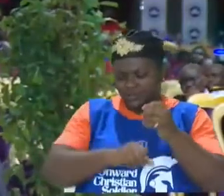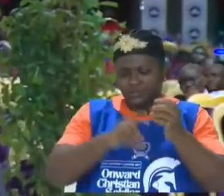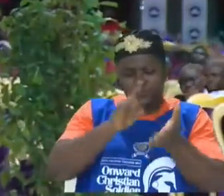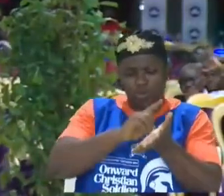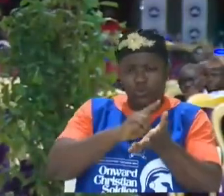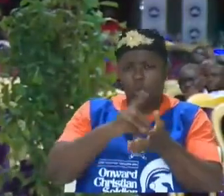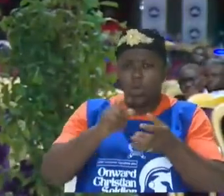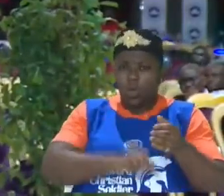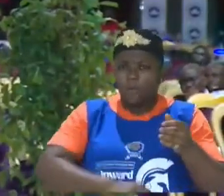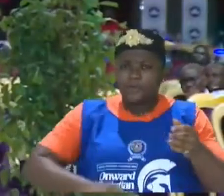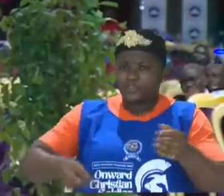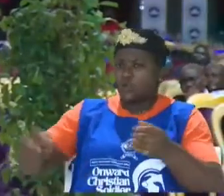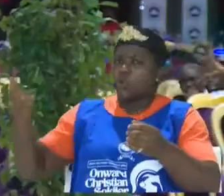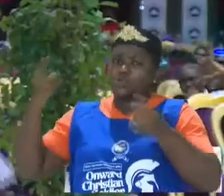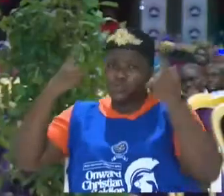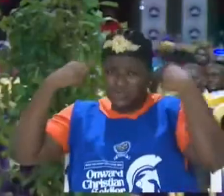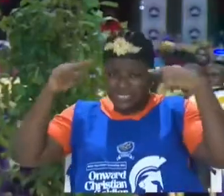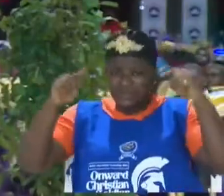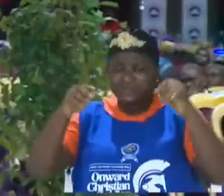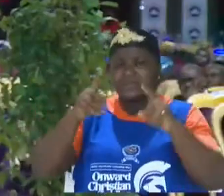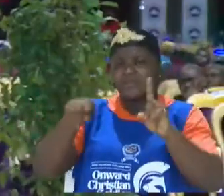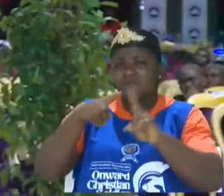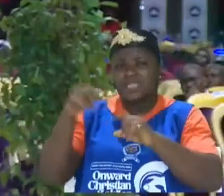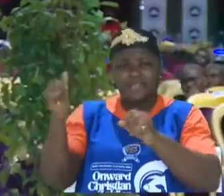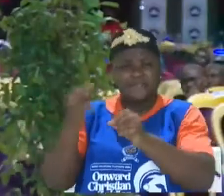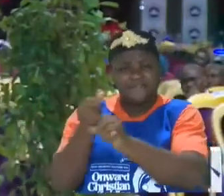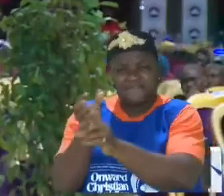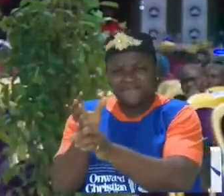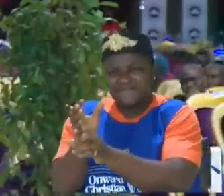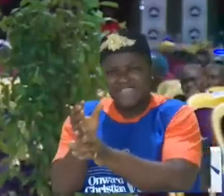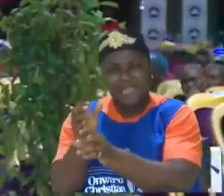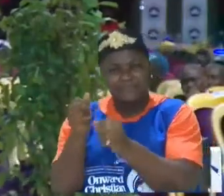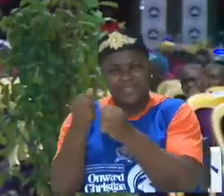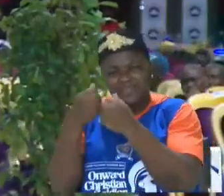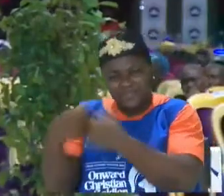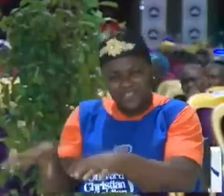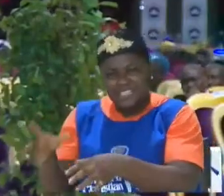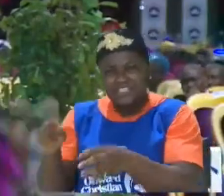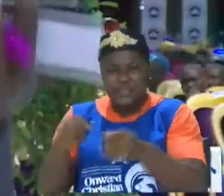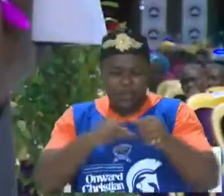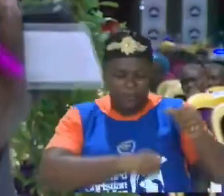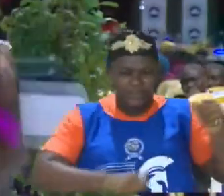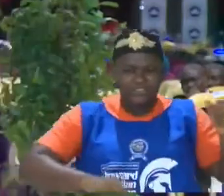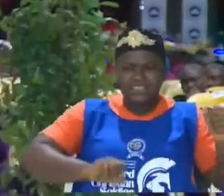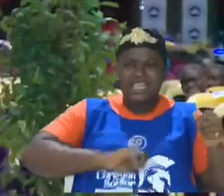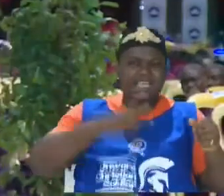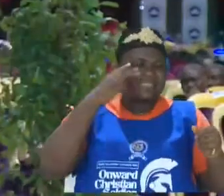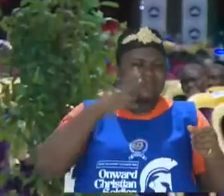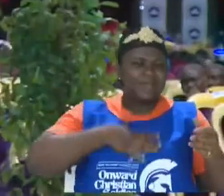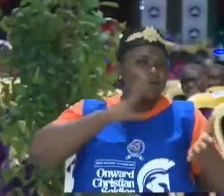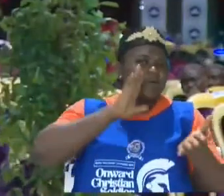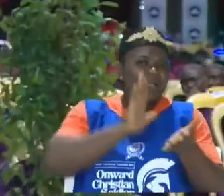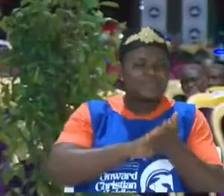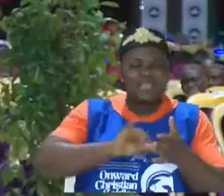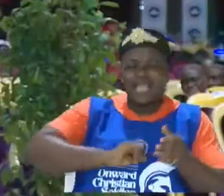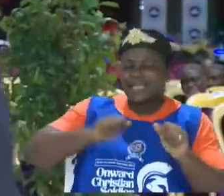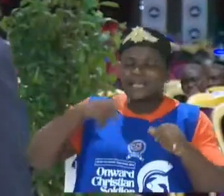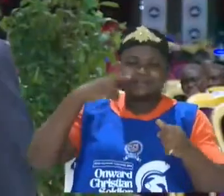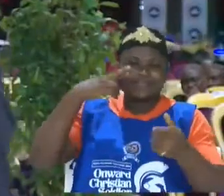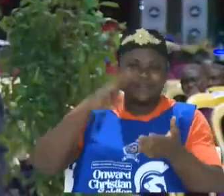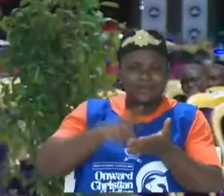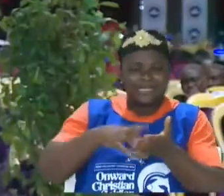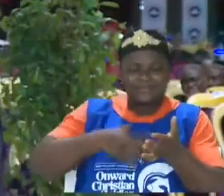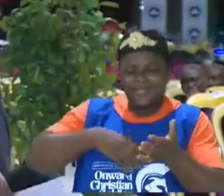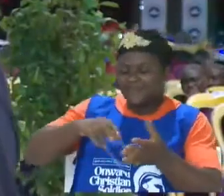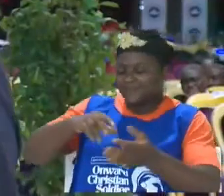they finished the operation, I could see my wife, recognize my wife. I could lift up my hands. I can walk. I can move